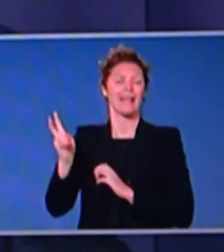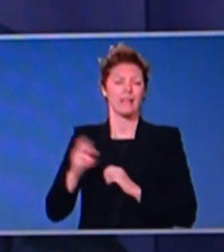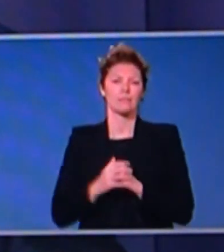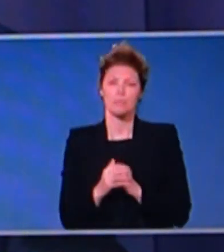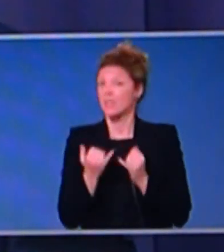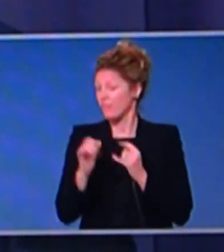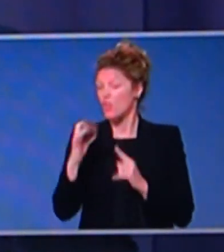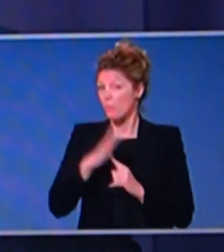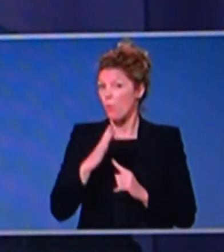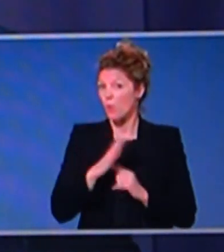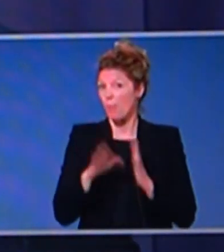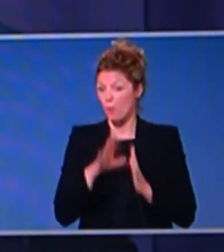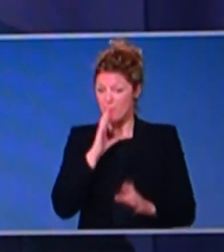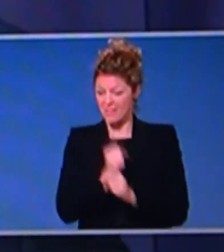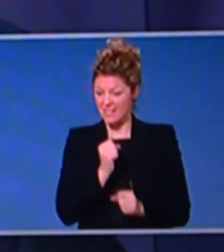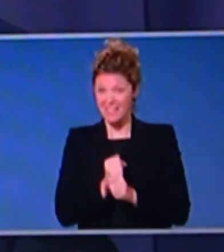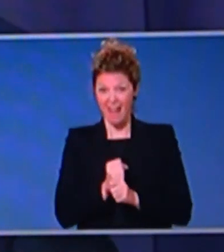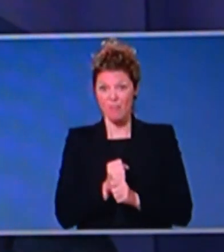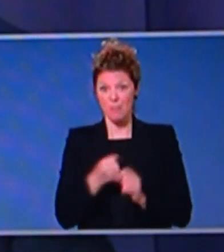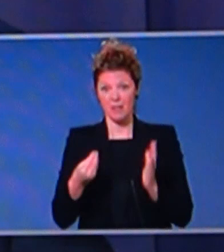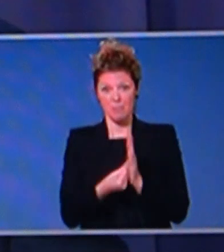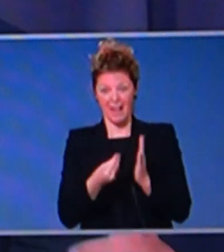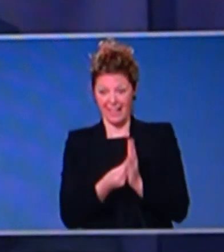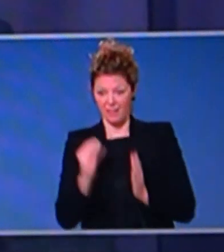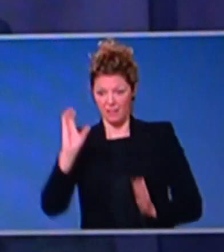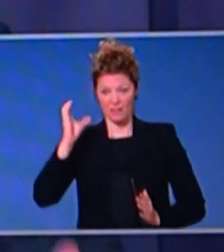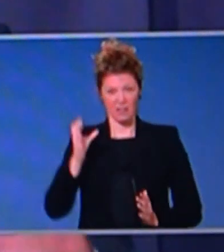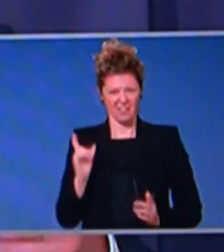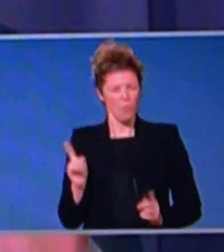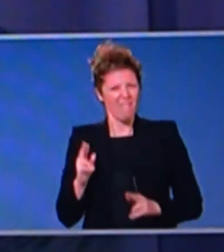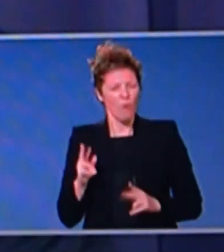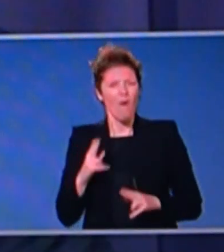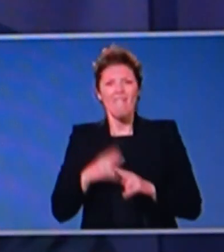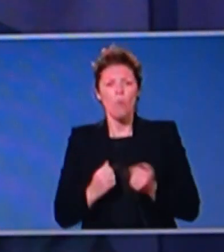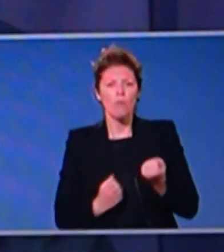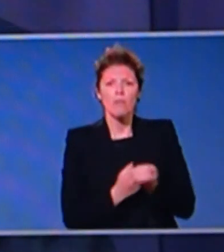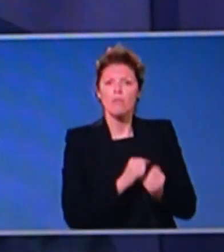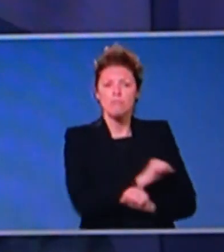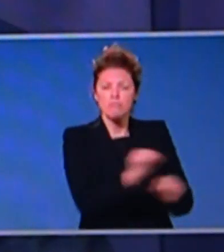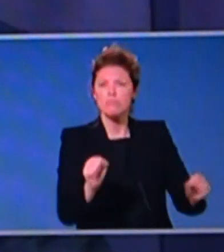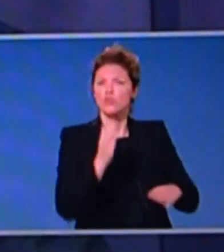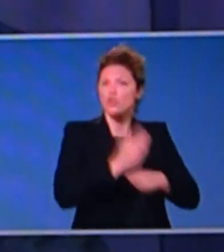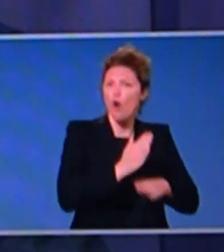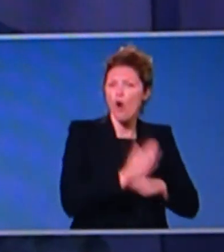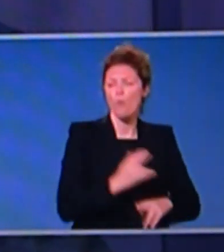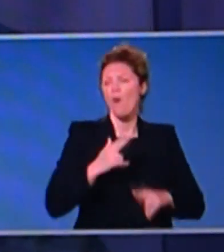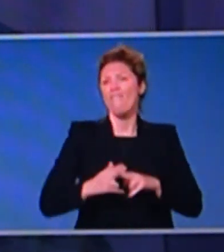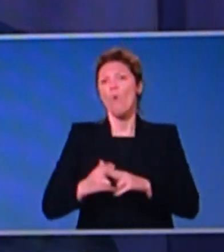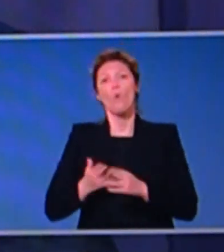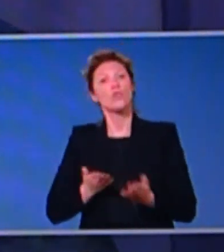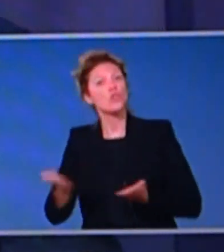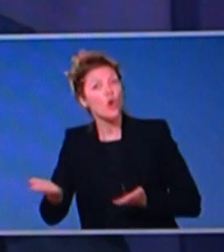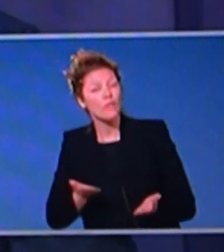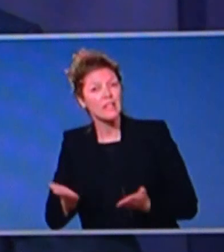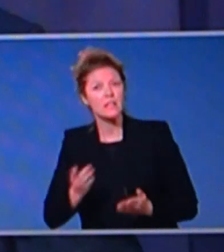That's important because the budget supports essential services. It's all about jobs, it's all about services going forward, and ensuring that we